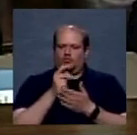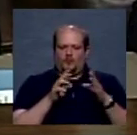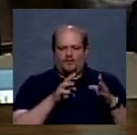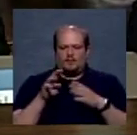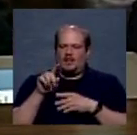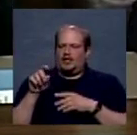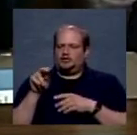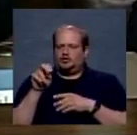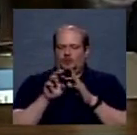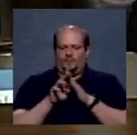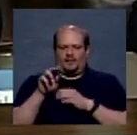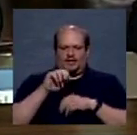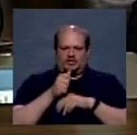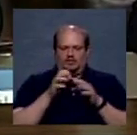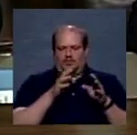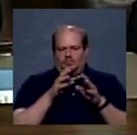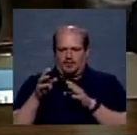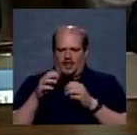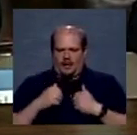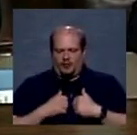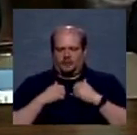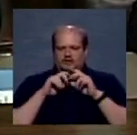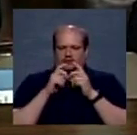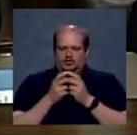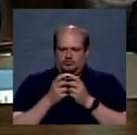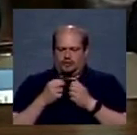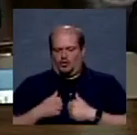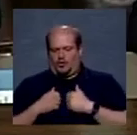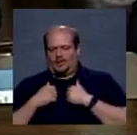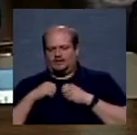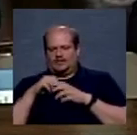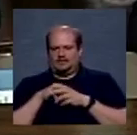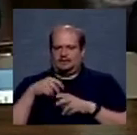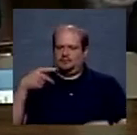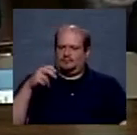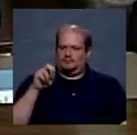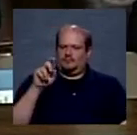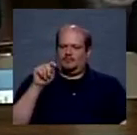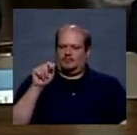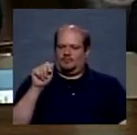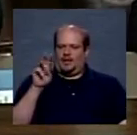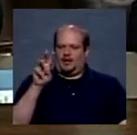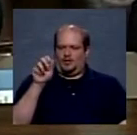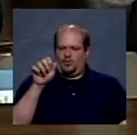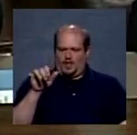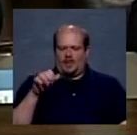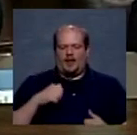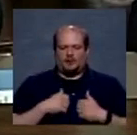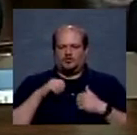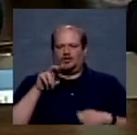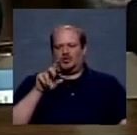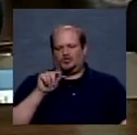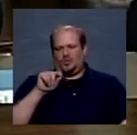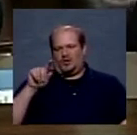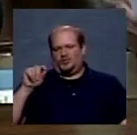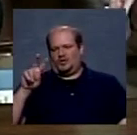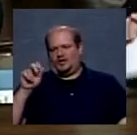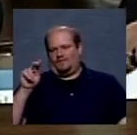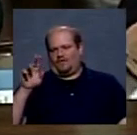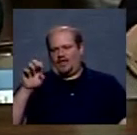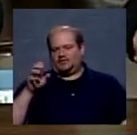zoning development establish a planned residential district titled The Residence at Petaway, short form PDR, located at 2020 Vance